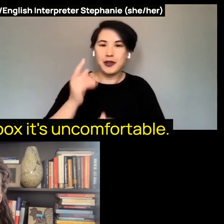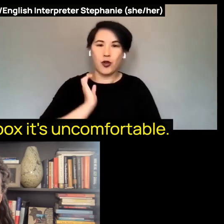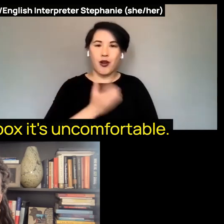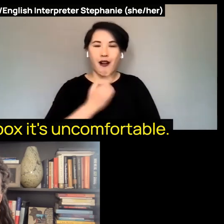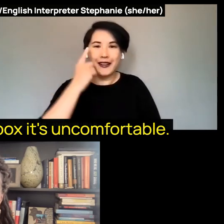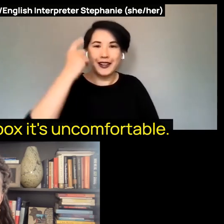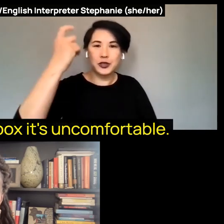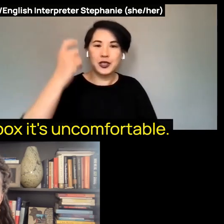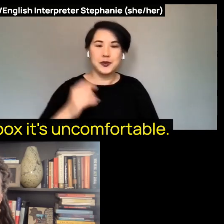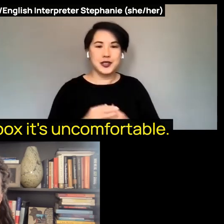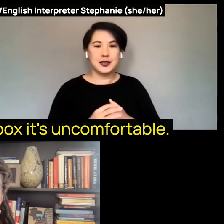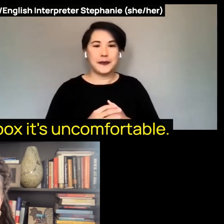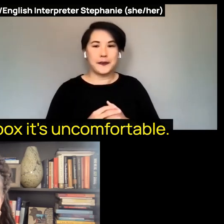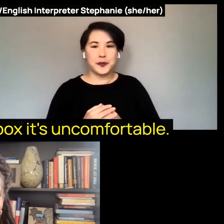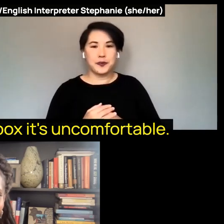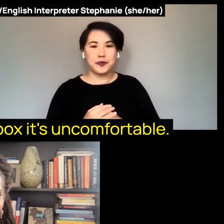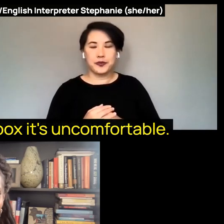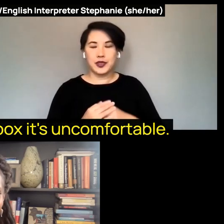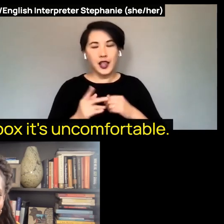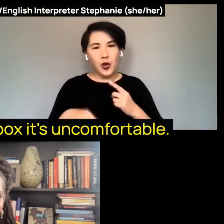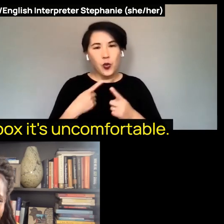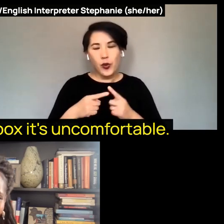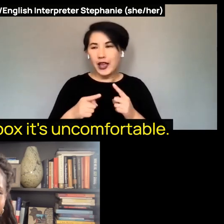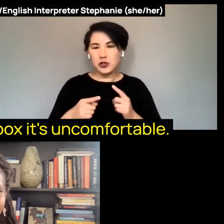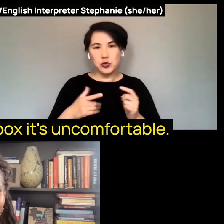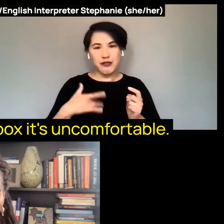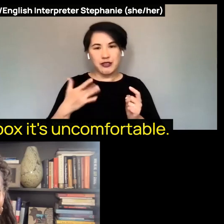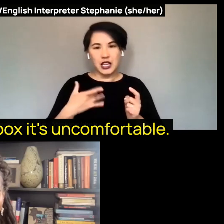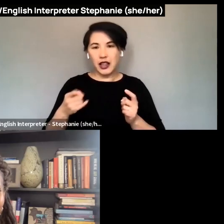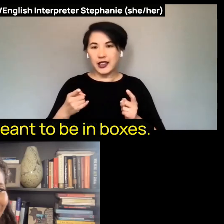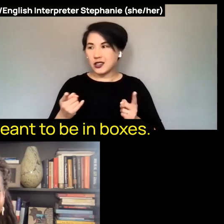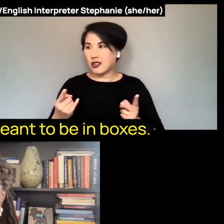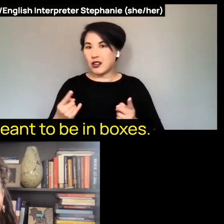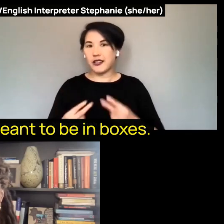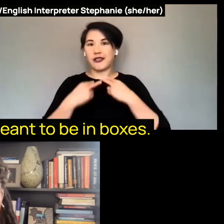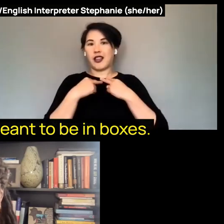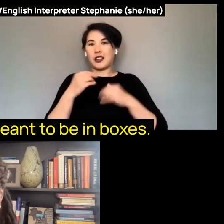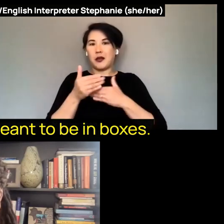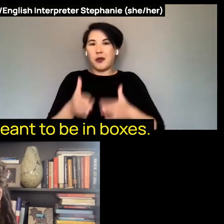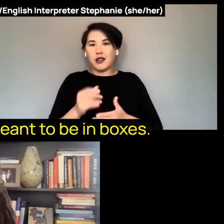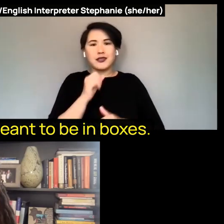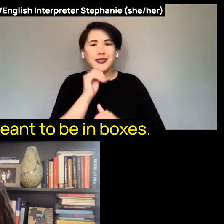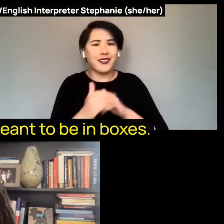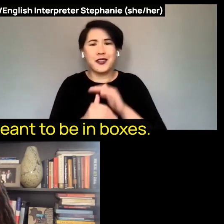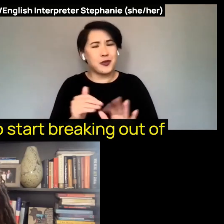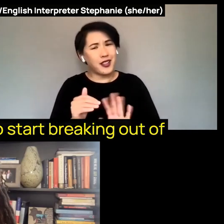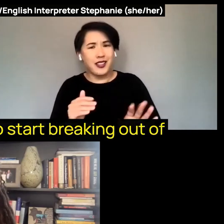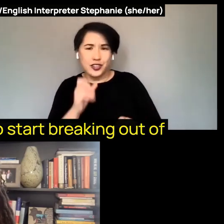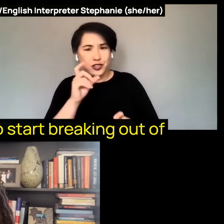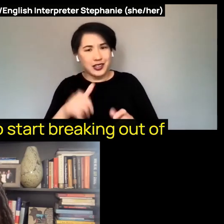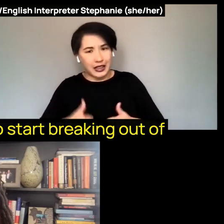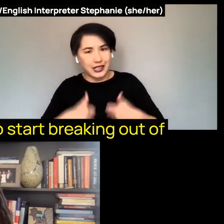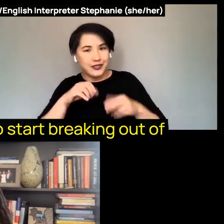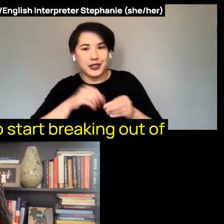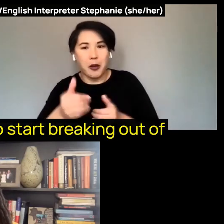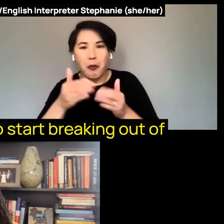yourself in a box, it's uncomfortable. It's we're not meant to be in boxes. And I think